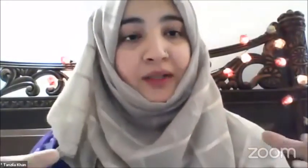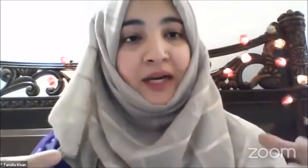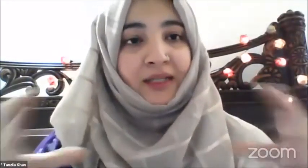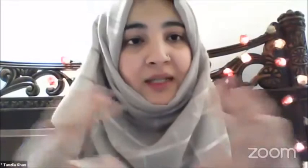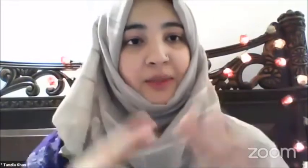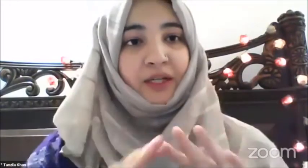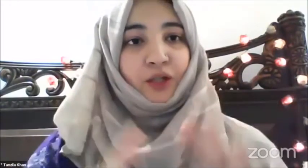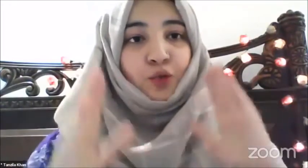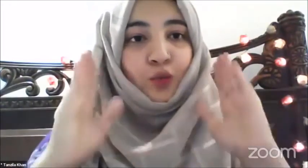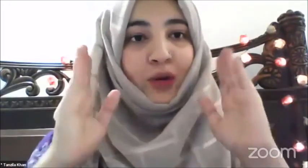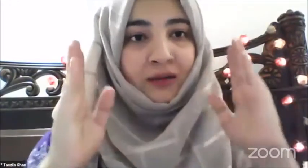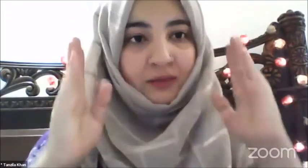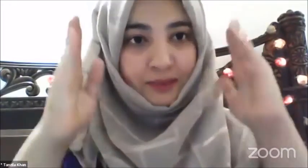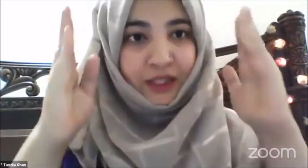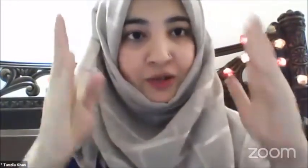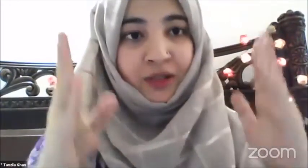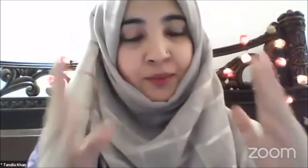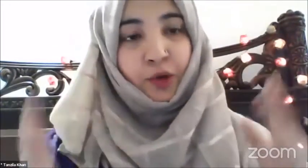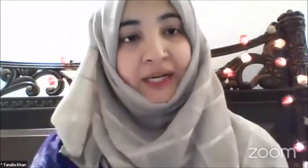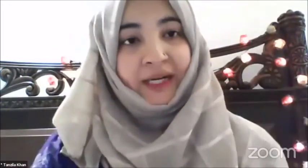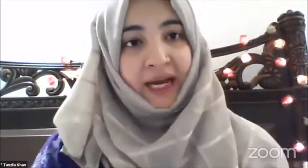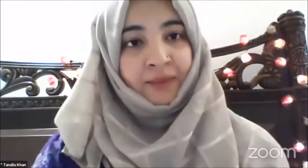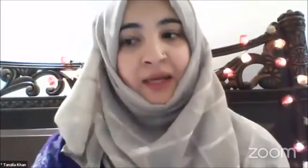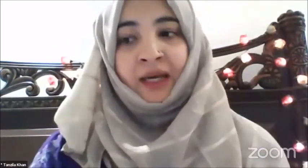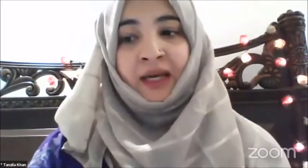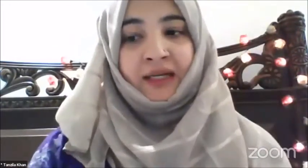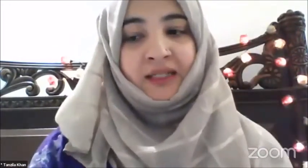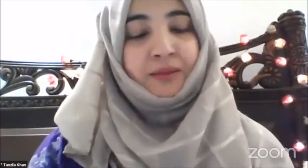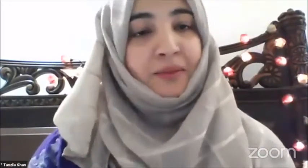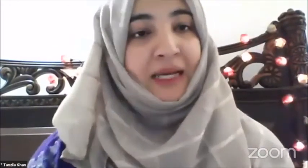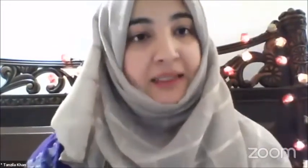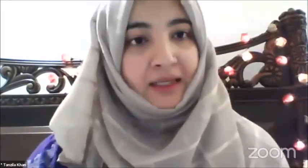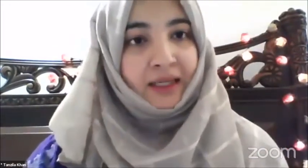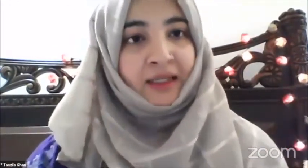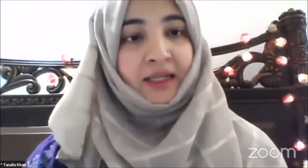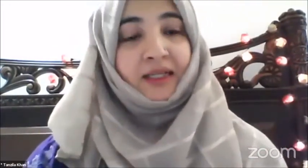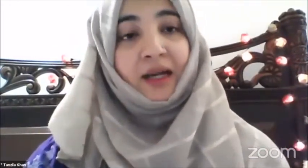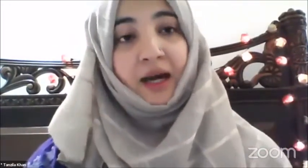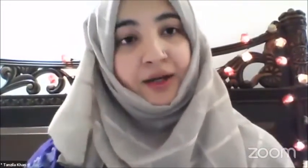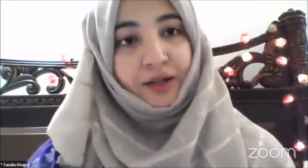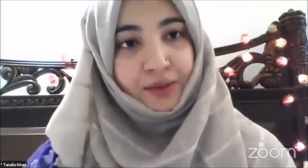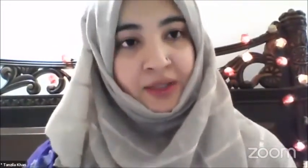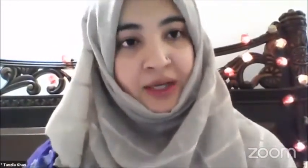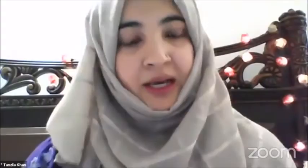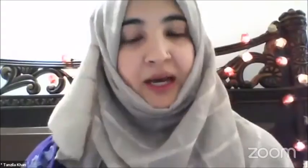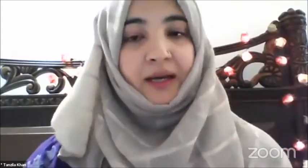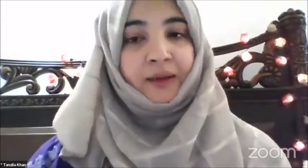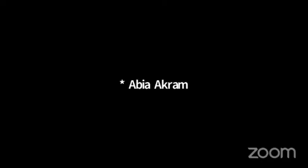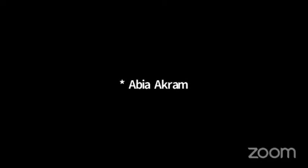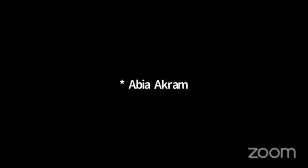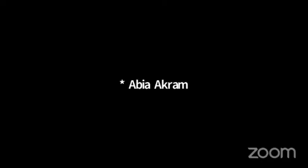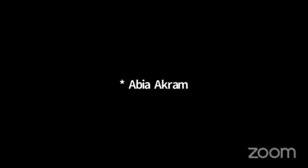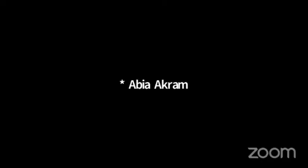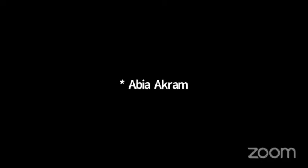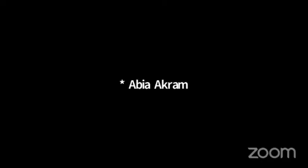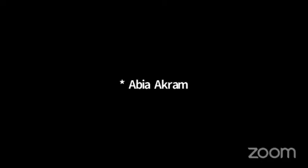concept that is limited to one particular body type. It is a mindset, it is an attitude, and